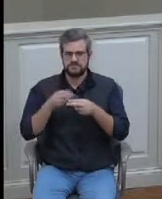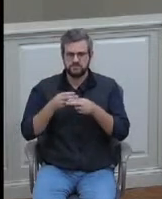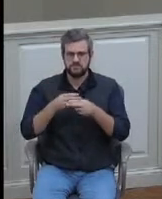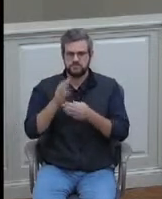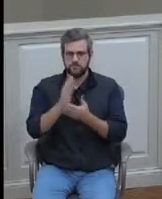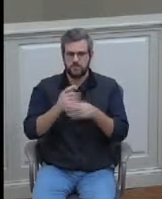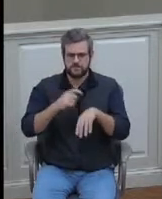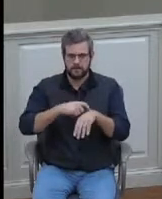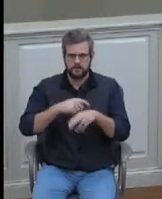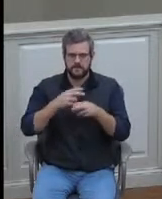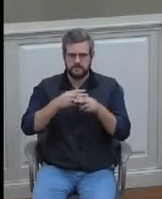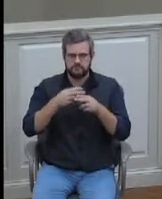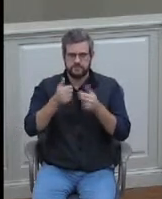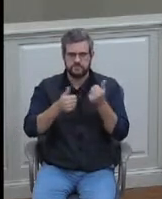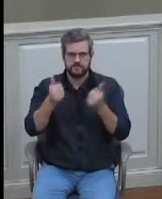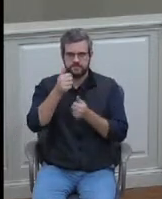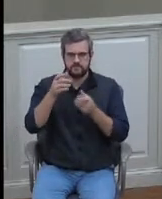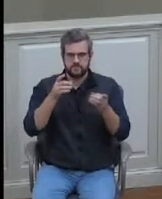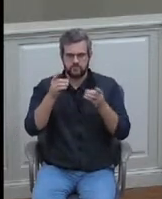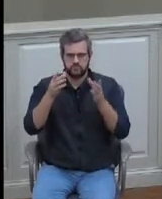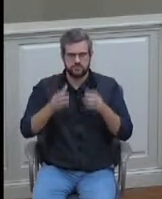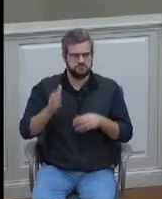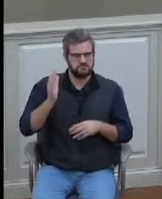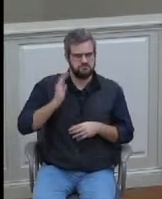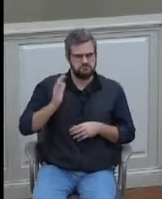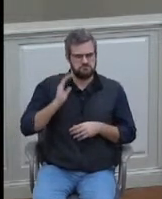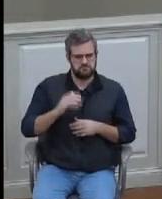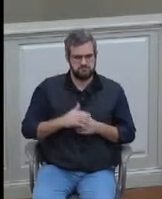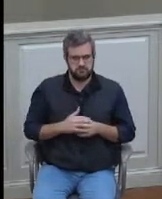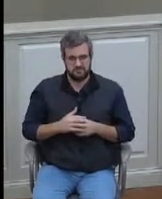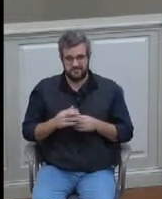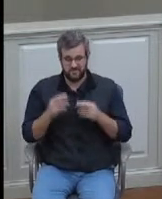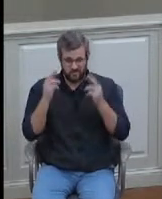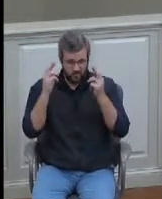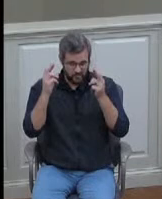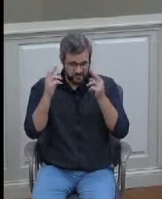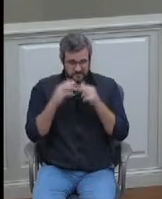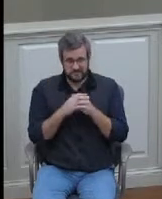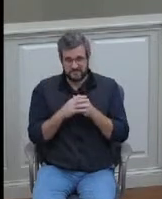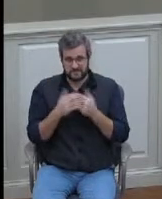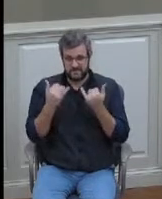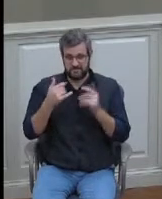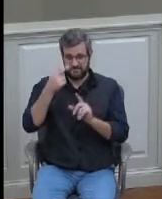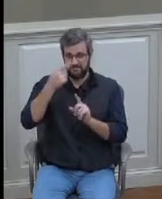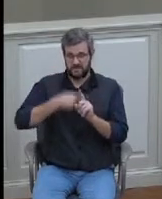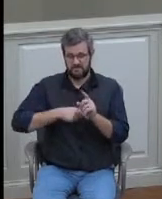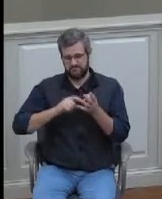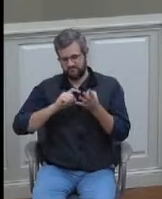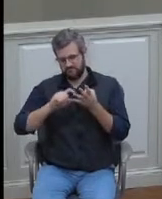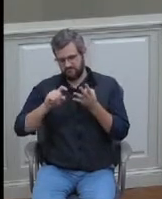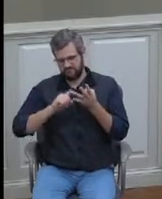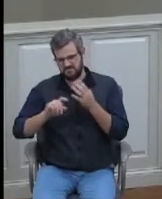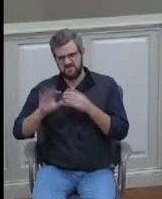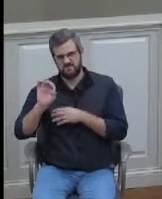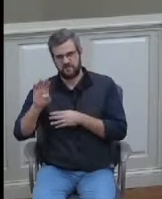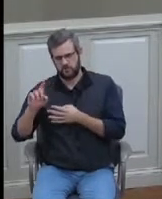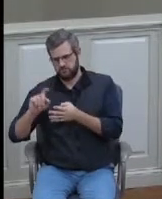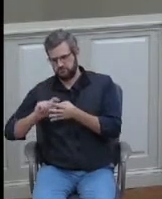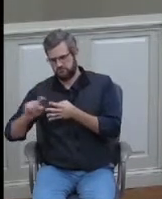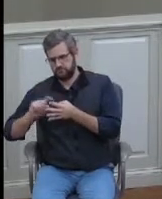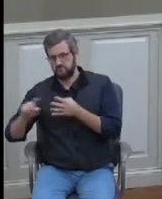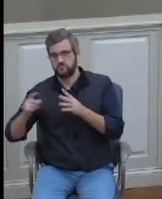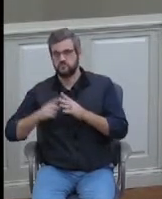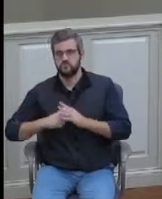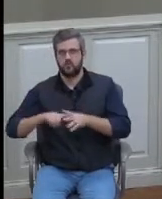part-time, temporary executive director at one point. Hopefully in this month, the end of this month, beginning of February, we'll launch